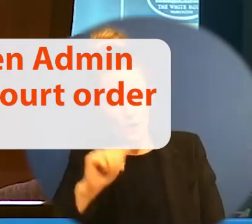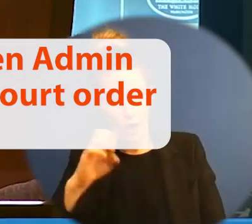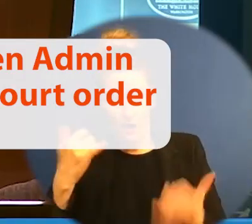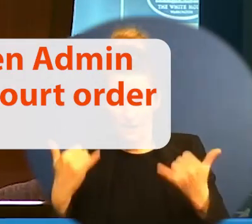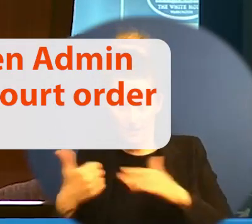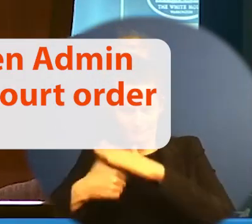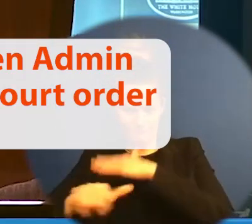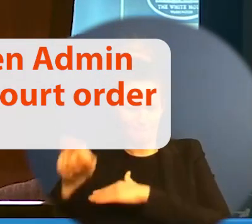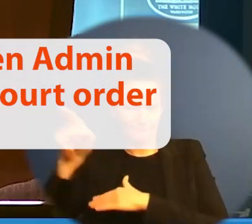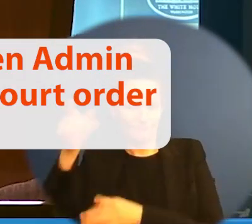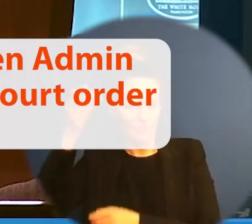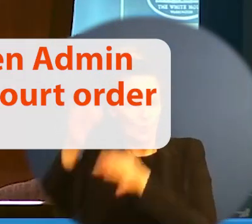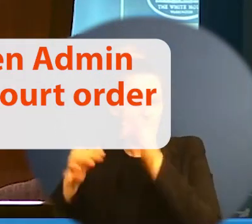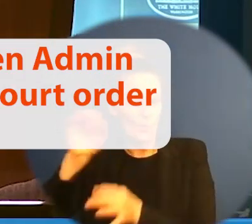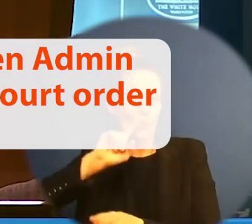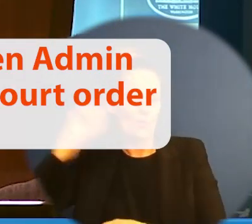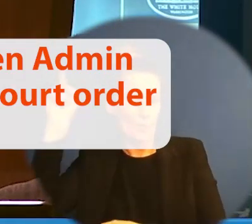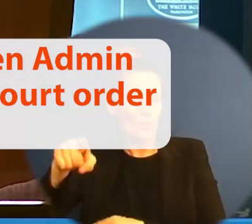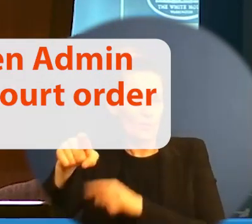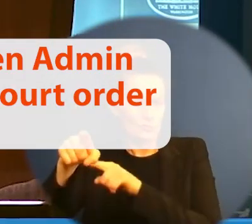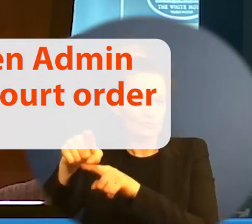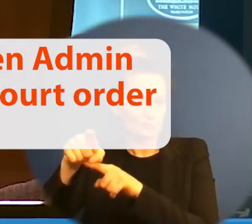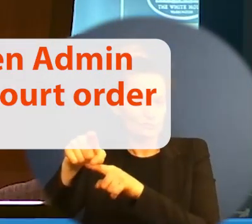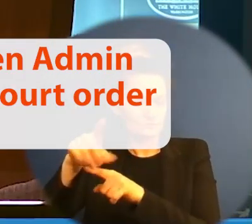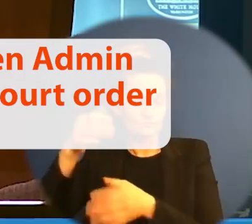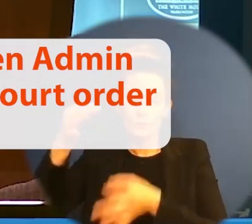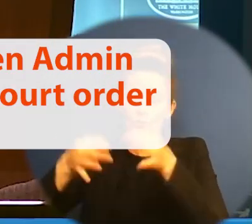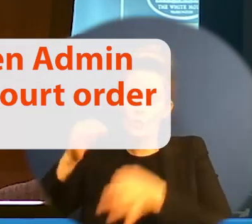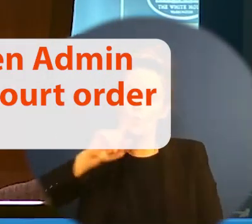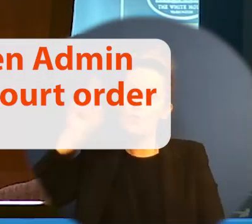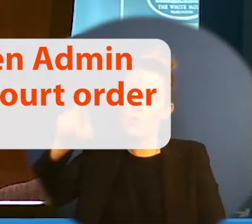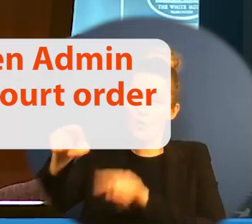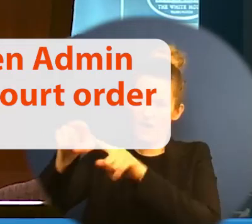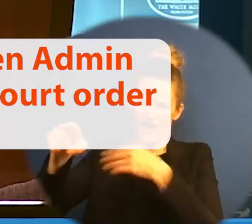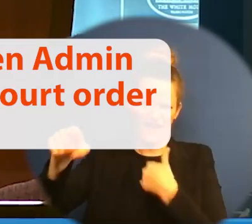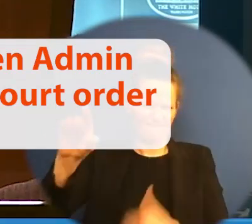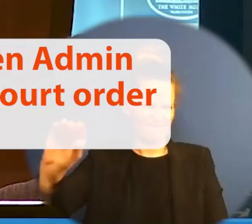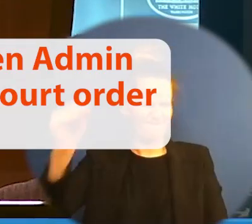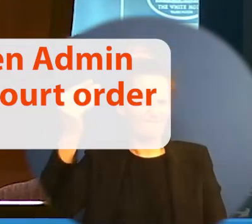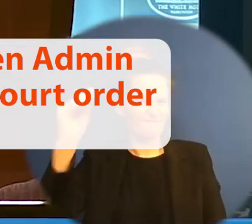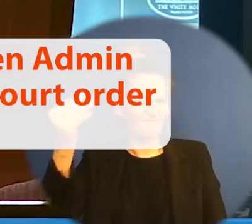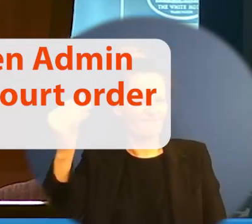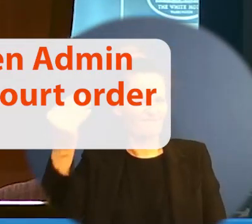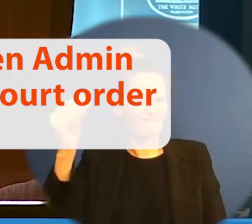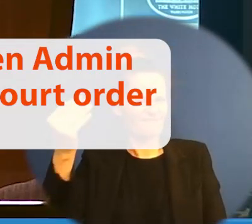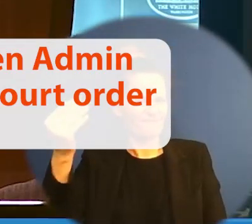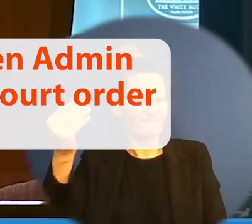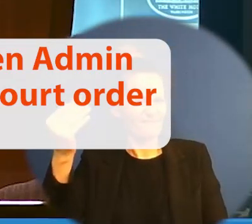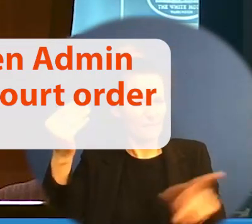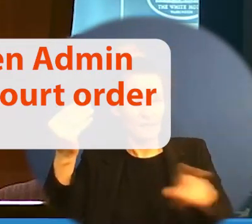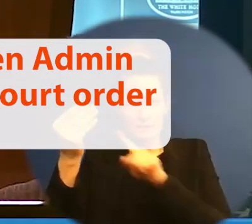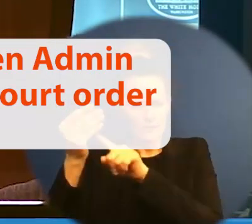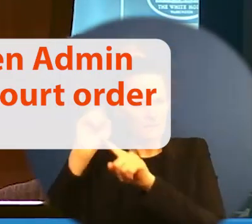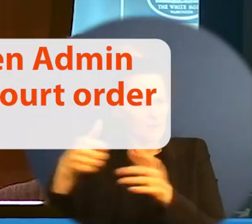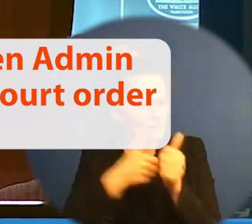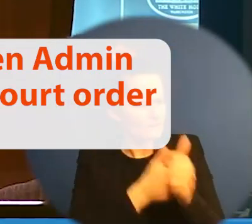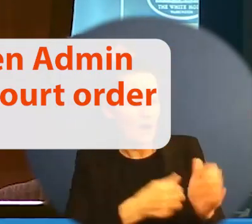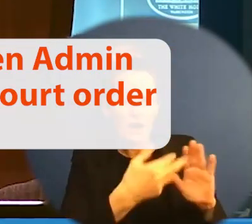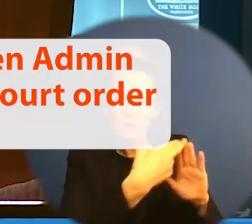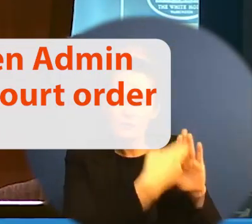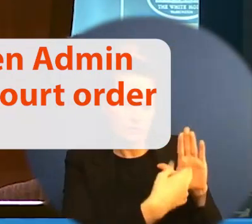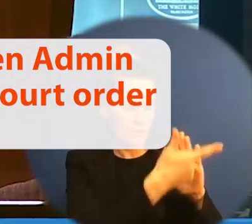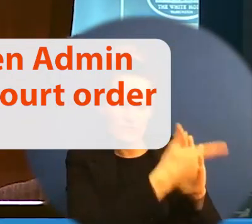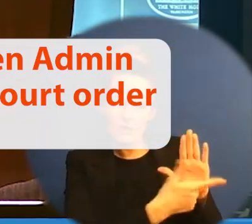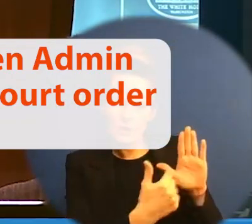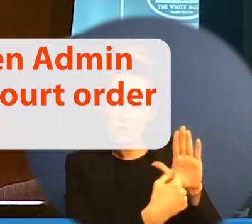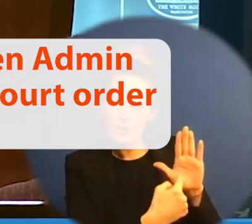order. That is a court order that is telling us to lift Title 42, and we're going to comply because we follow the rule of law.